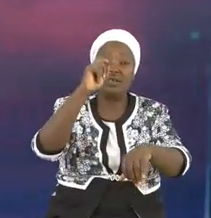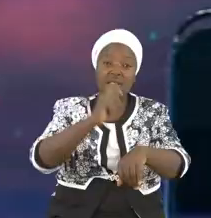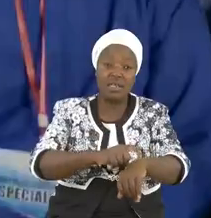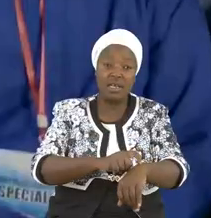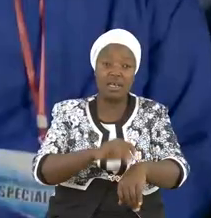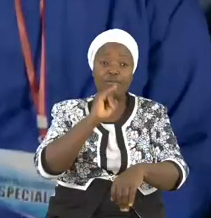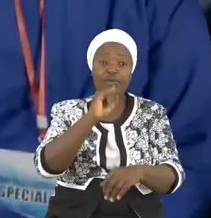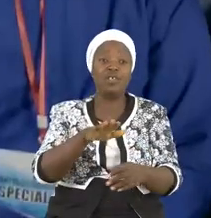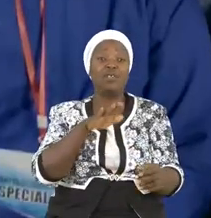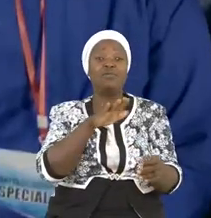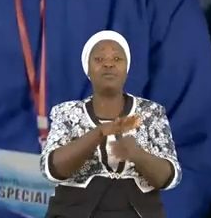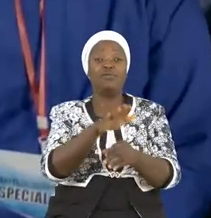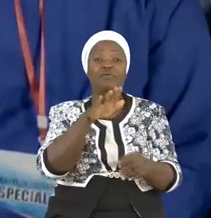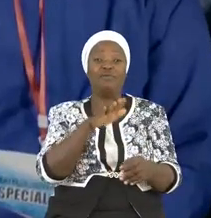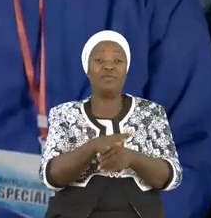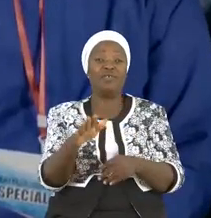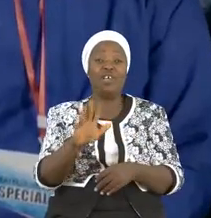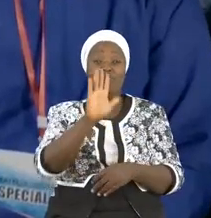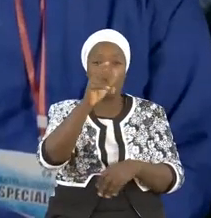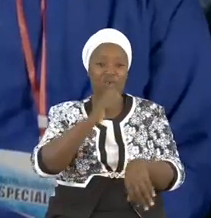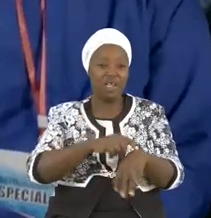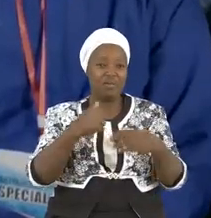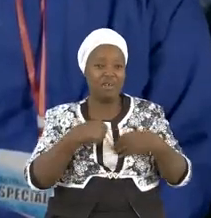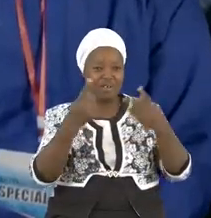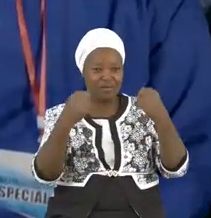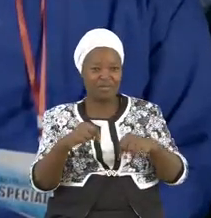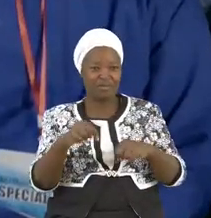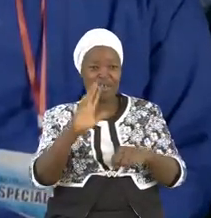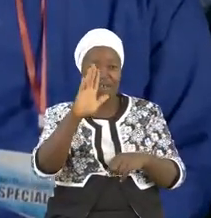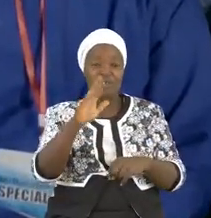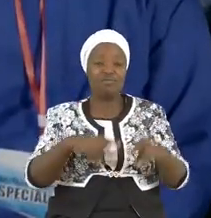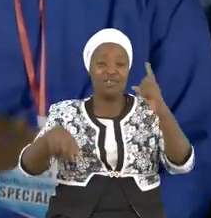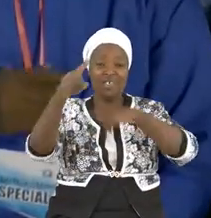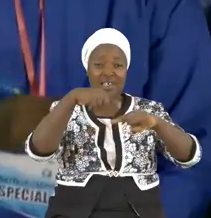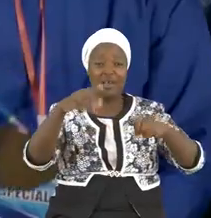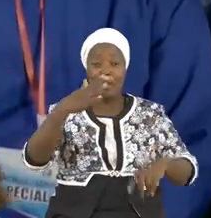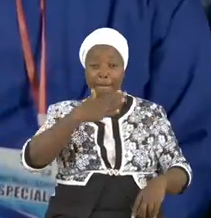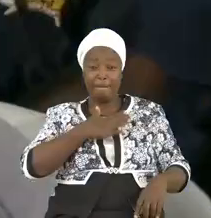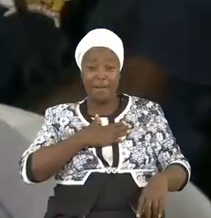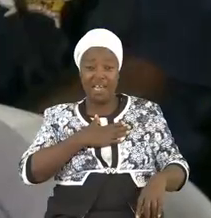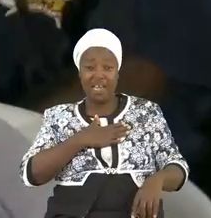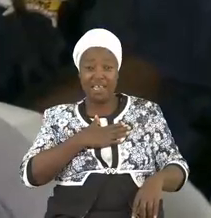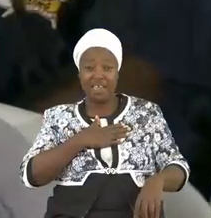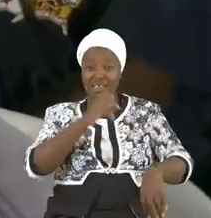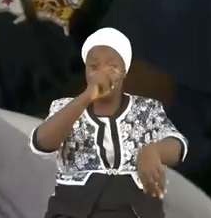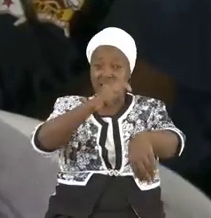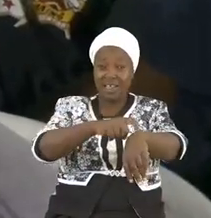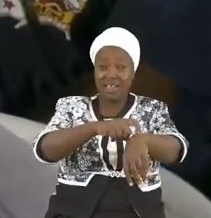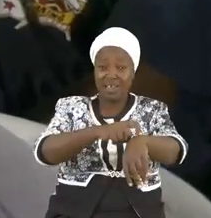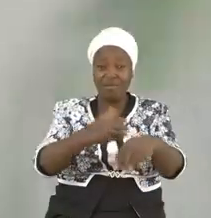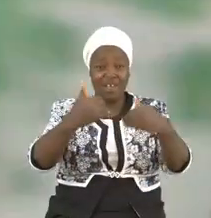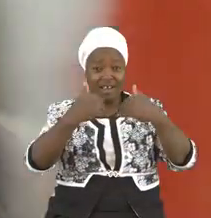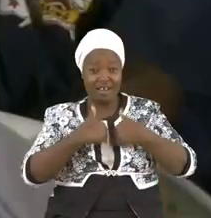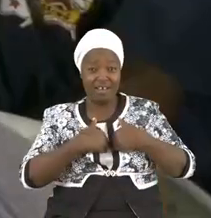fulfilled. Your time has come. My time has come. It